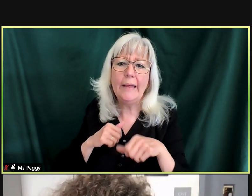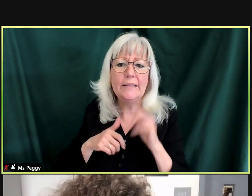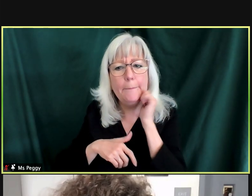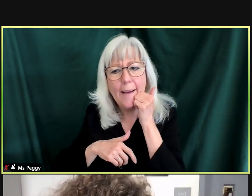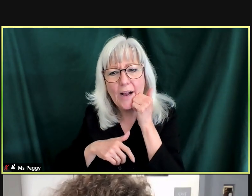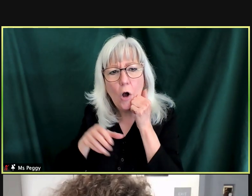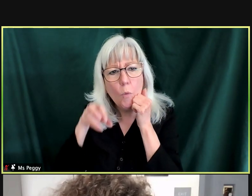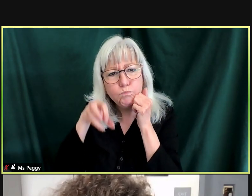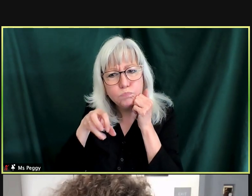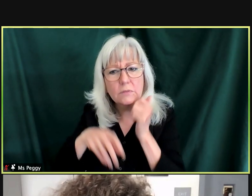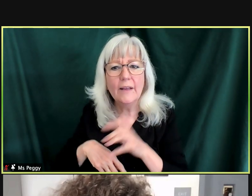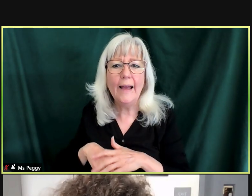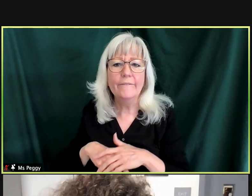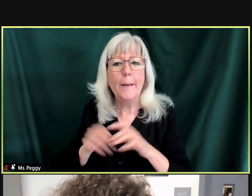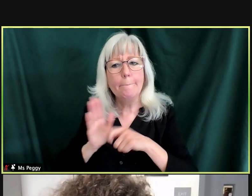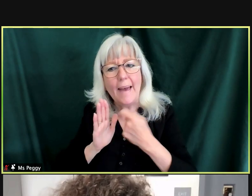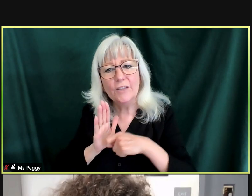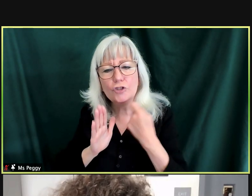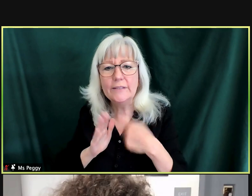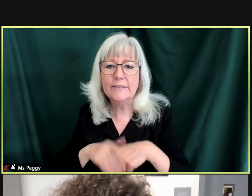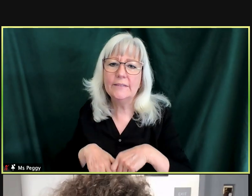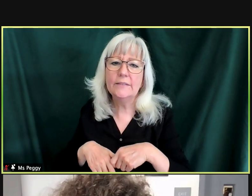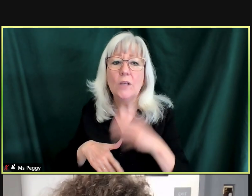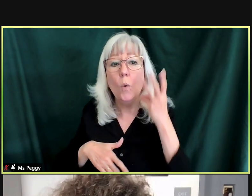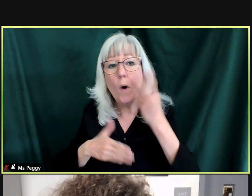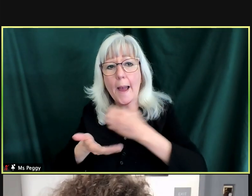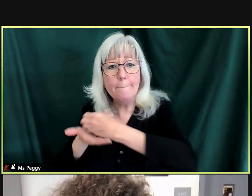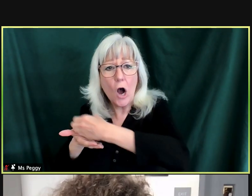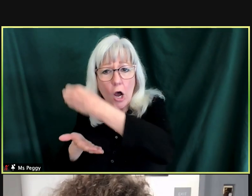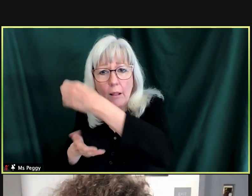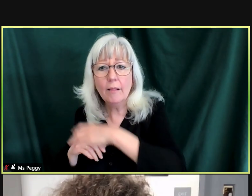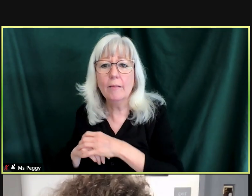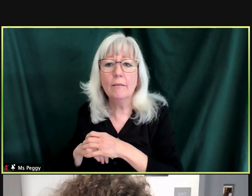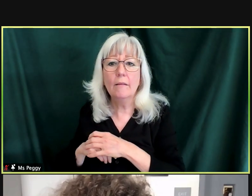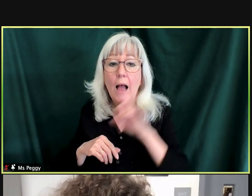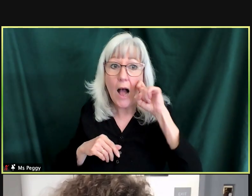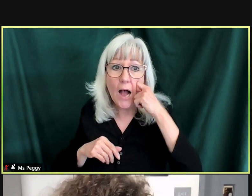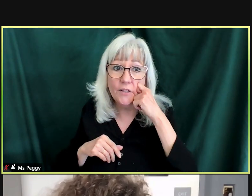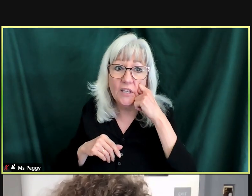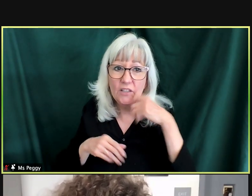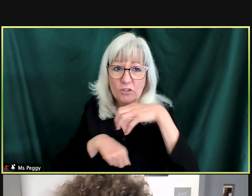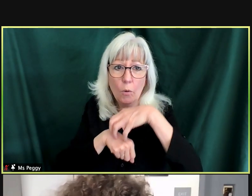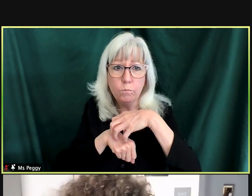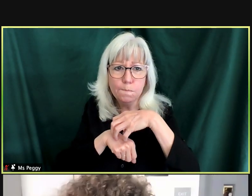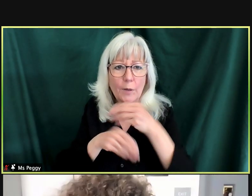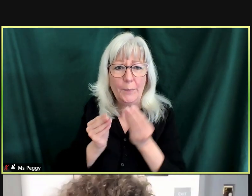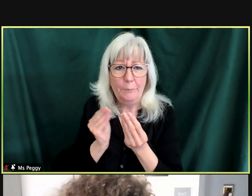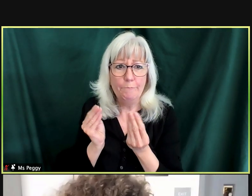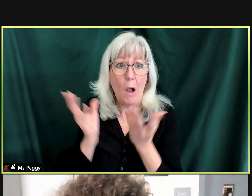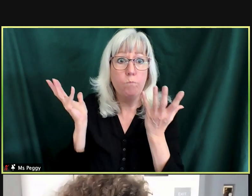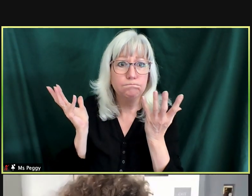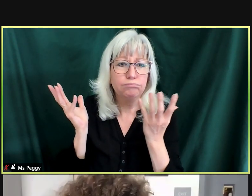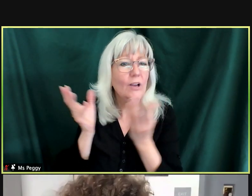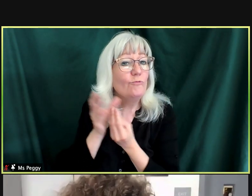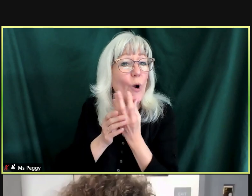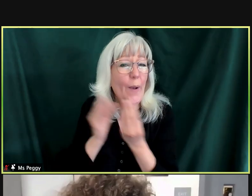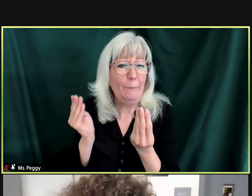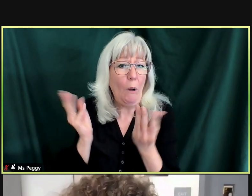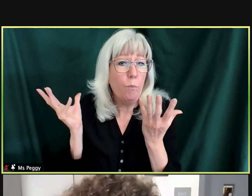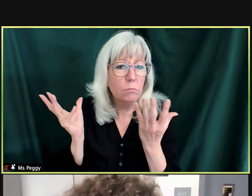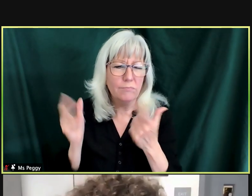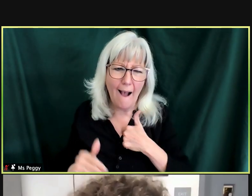matches, candle, a water jug, and some growing onions. I've got some growing onions at home too.